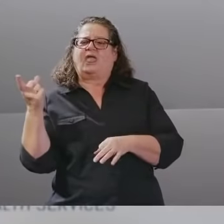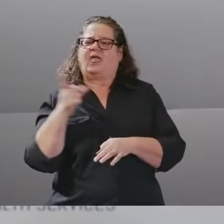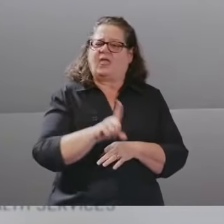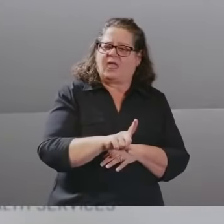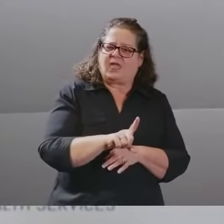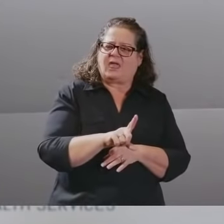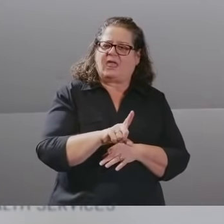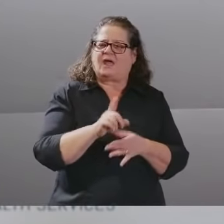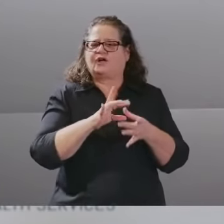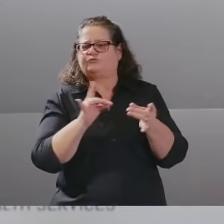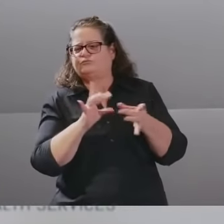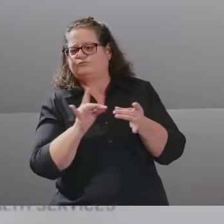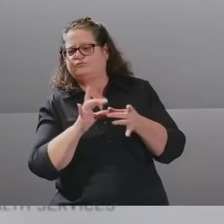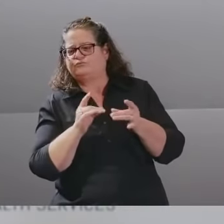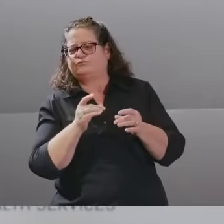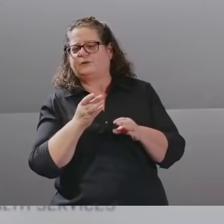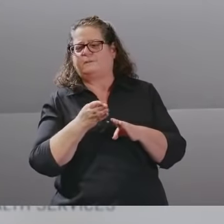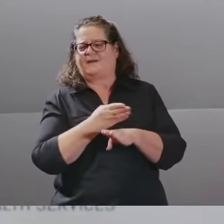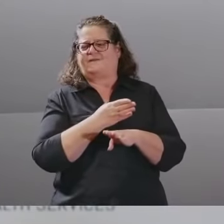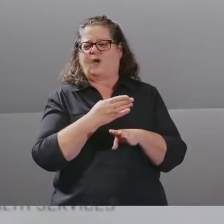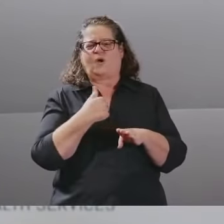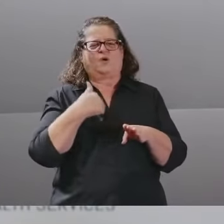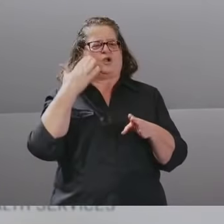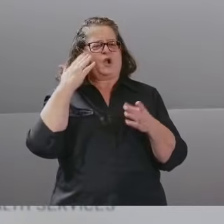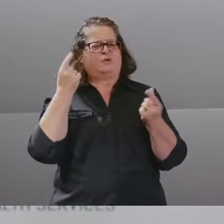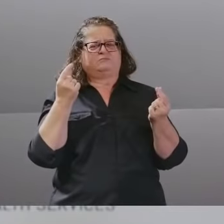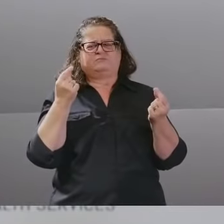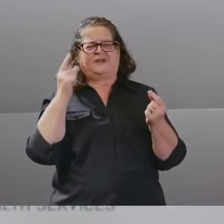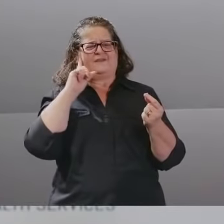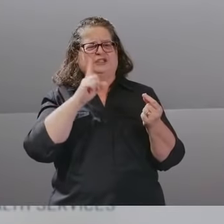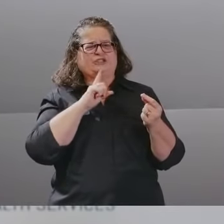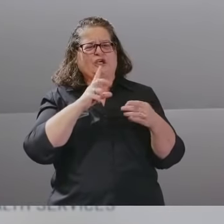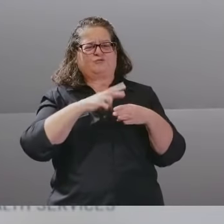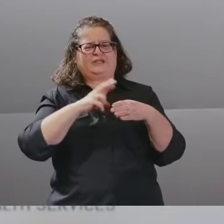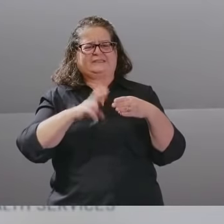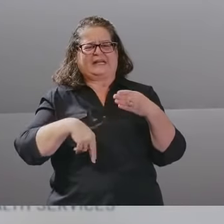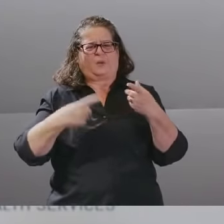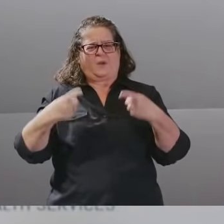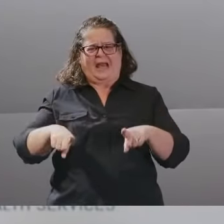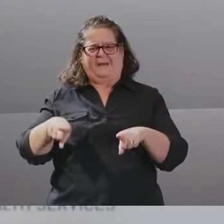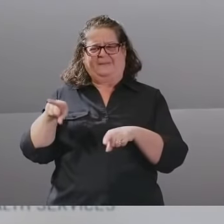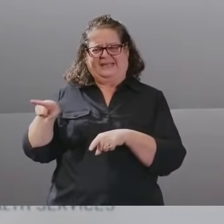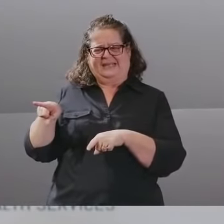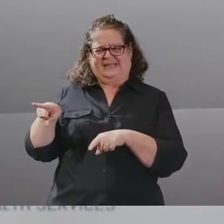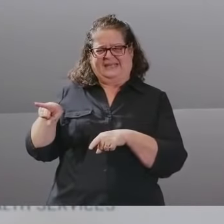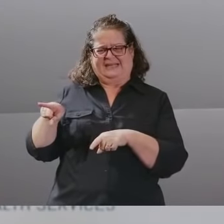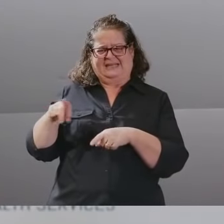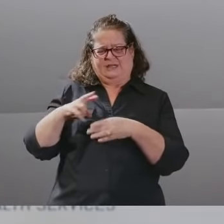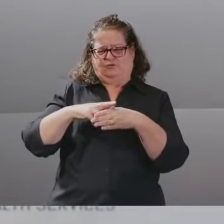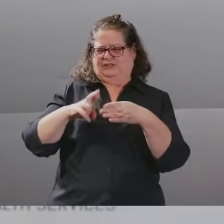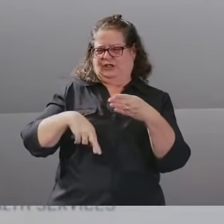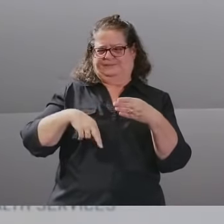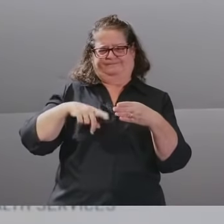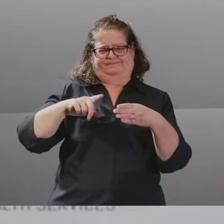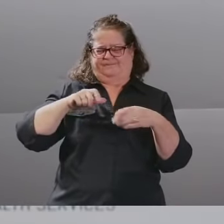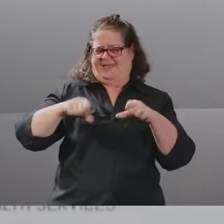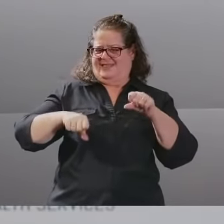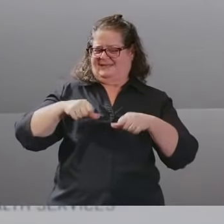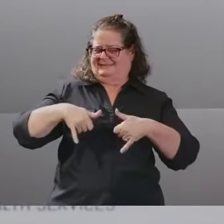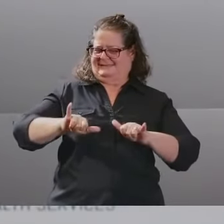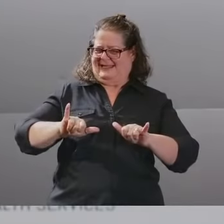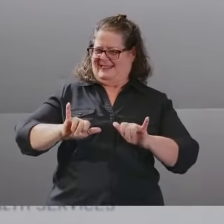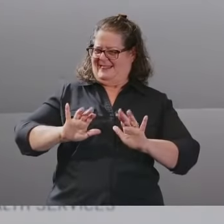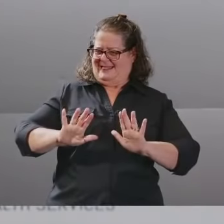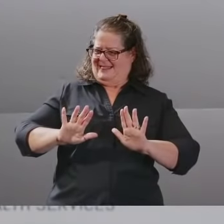certainty. We still have some uncertainty left, but we've been communicating. Dr. Christ, who's our